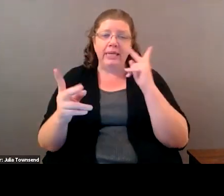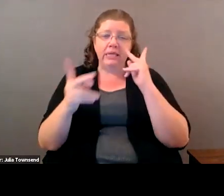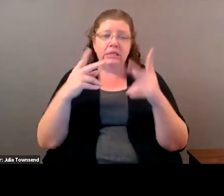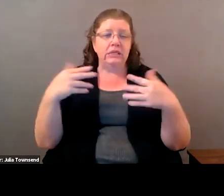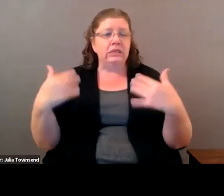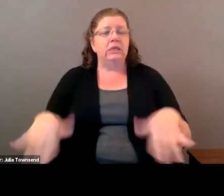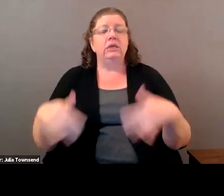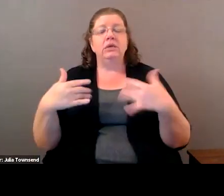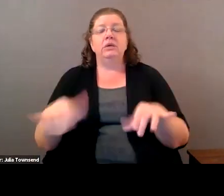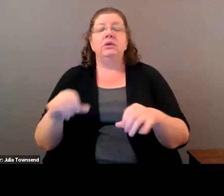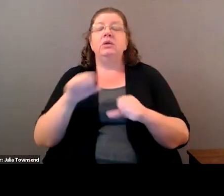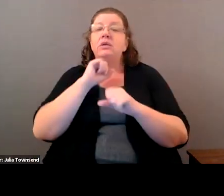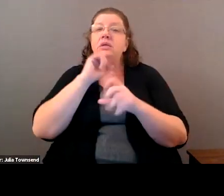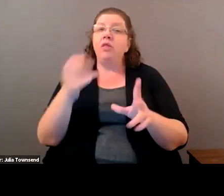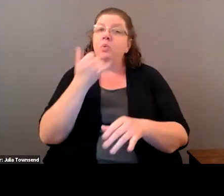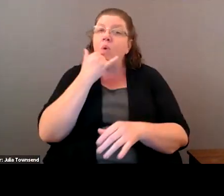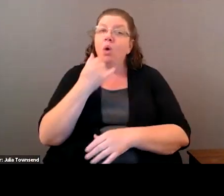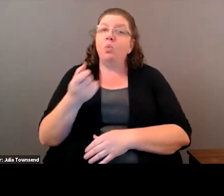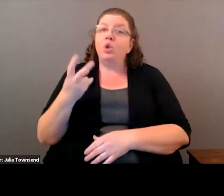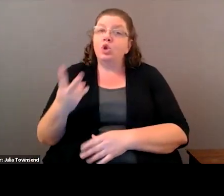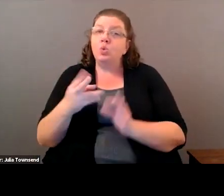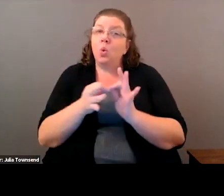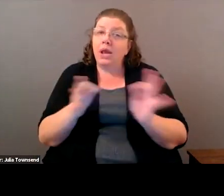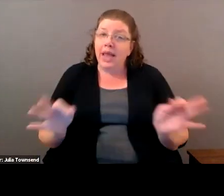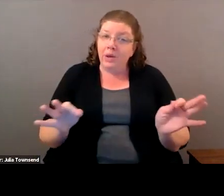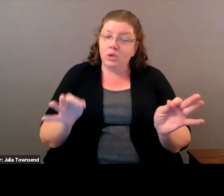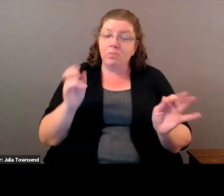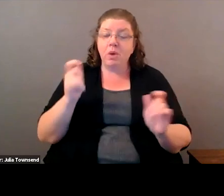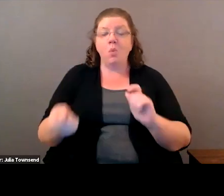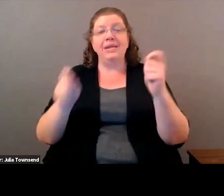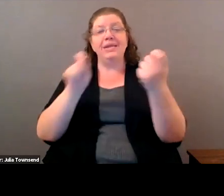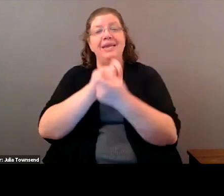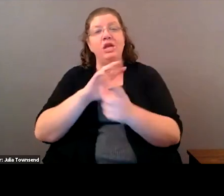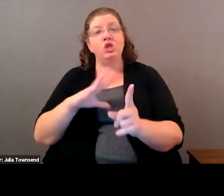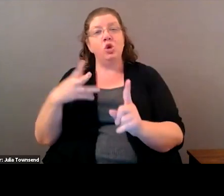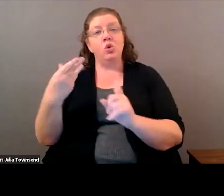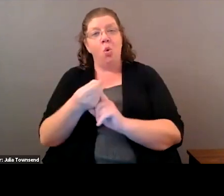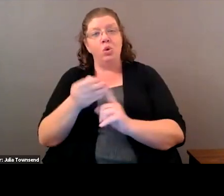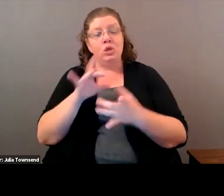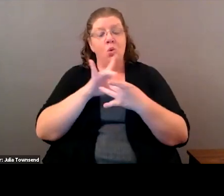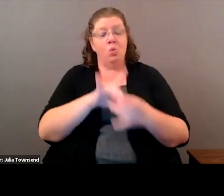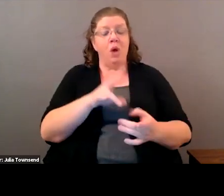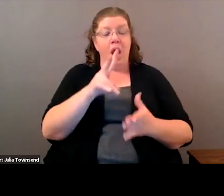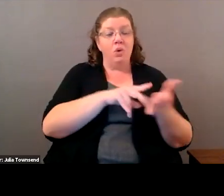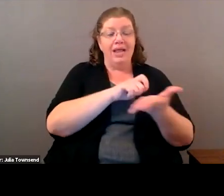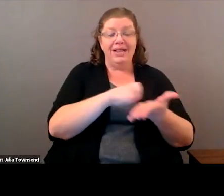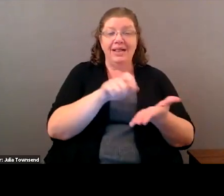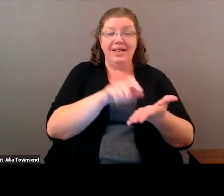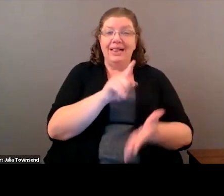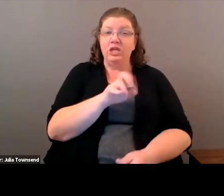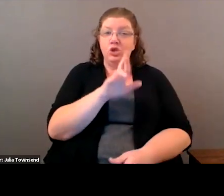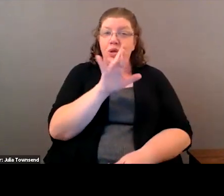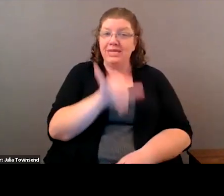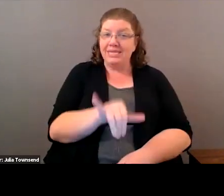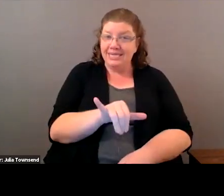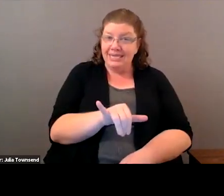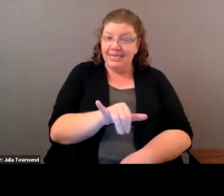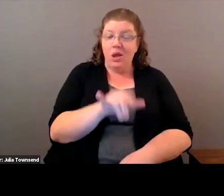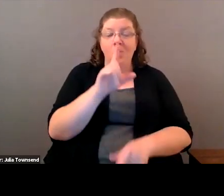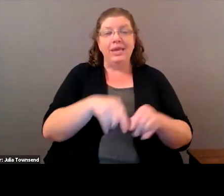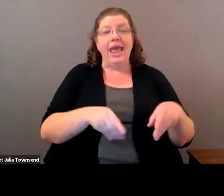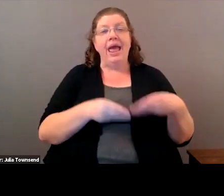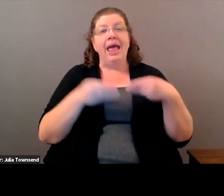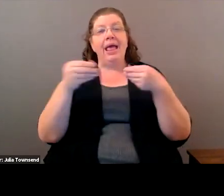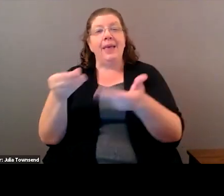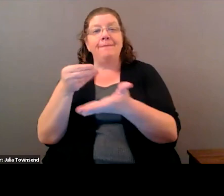know, there's nothing wrong with dual language, but we really need to change the culture around literacy, and we can't be spending money on META that